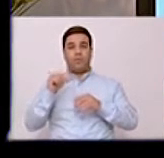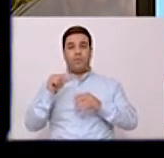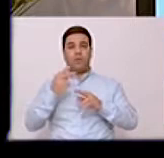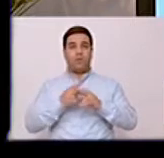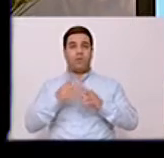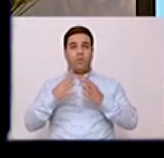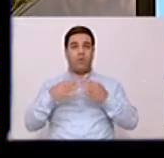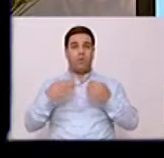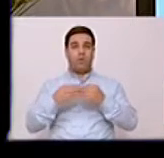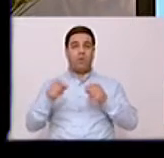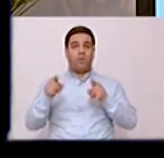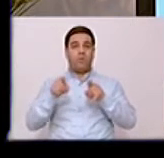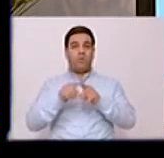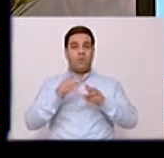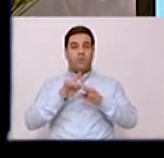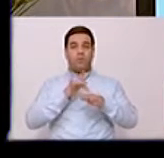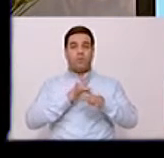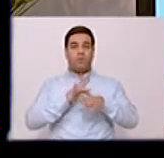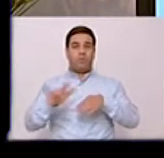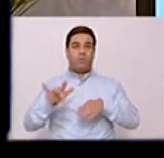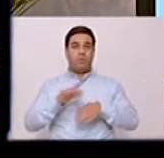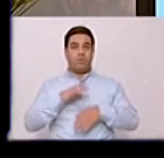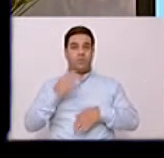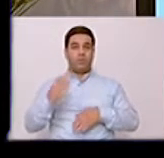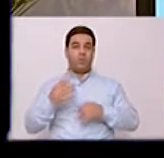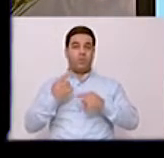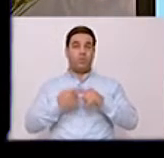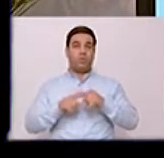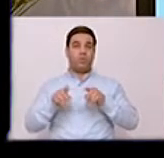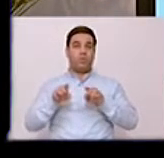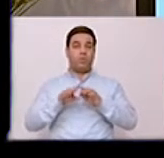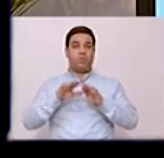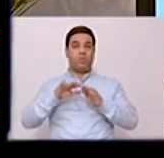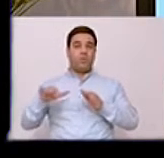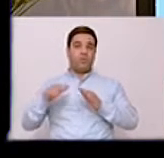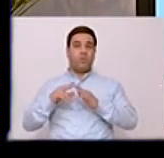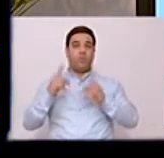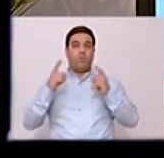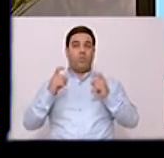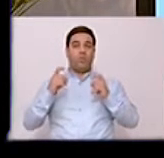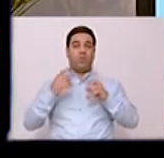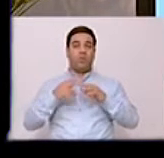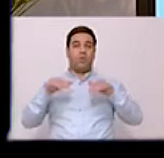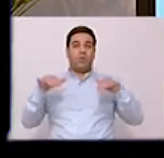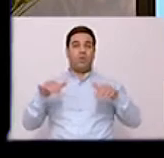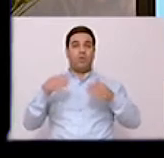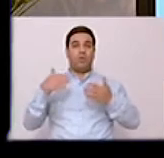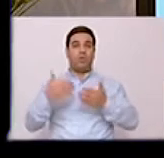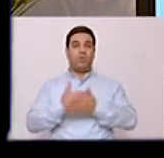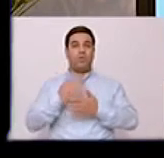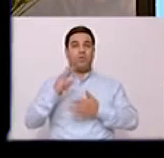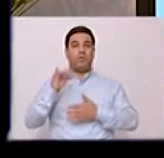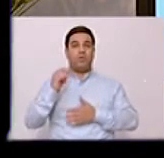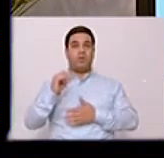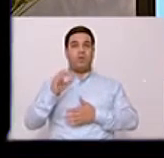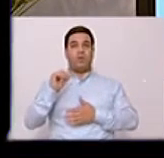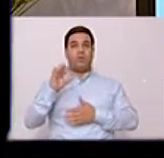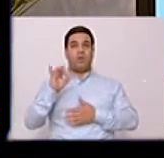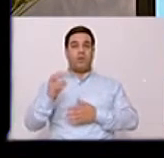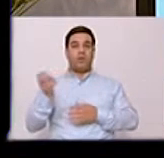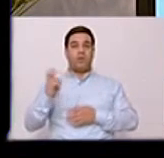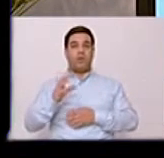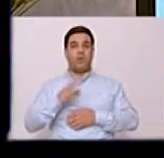oila a'zolari bilan yo'q qilib yuborilgan. Shundan so'ng Buxoro taxtiga yangi sulola Mang'it amirlari